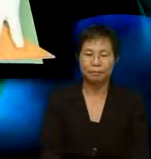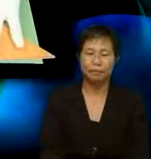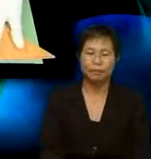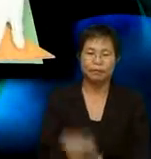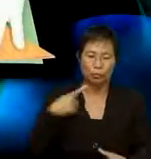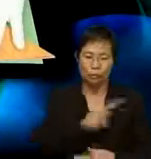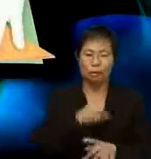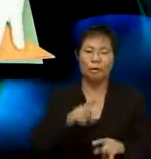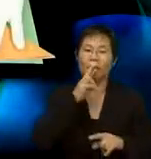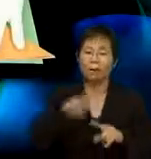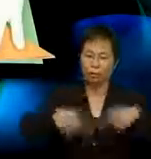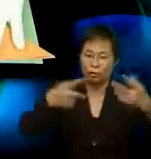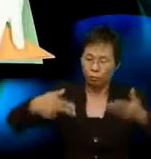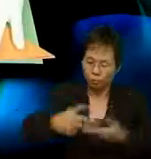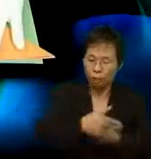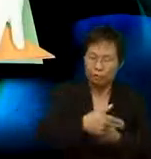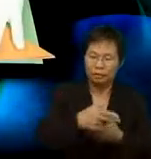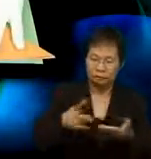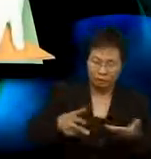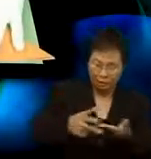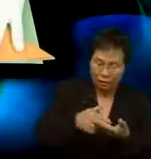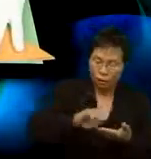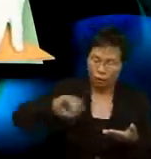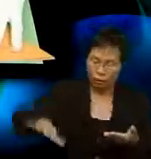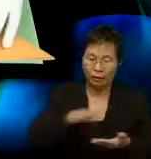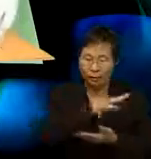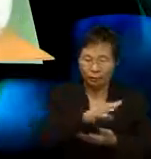we are going to cut this portion away,